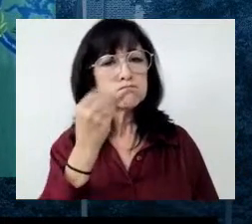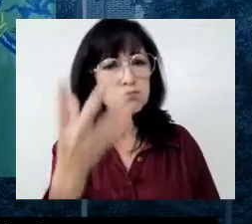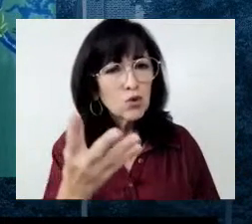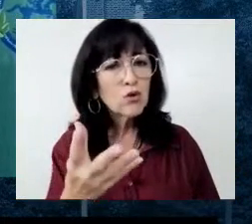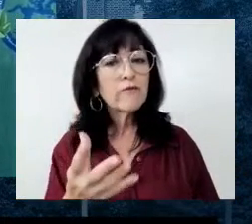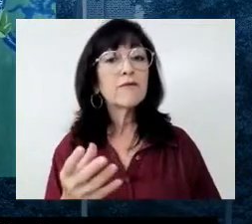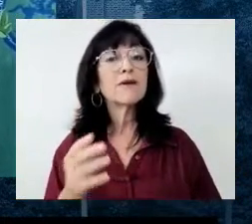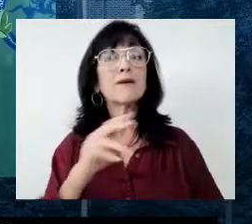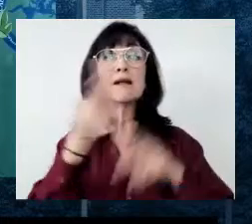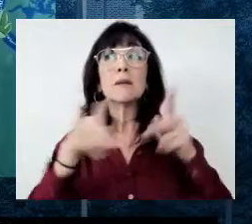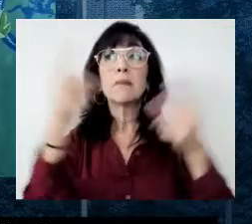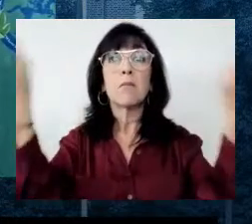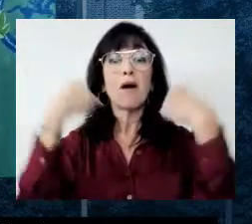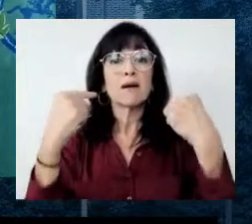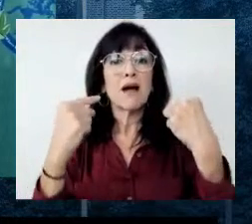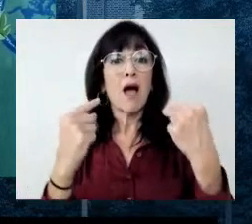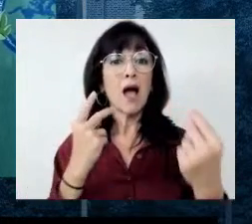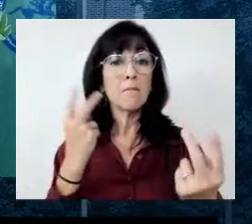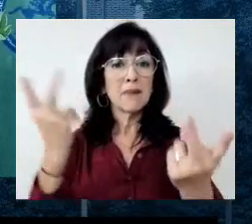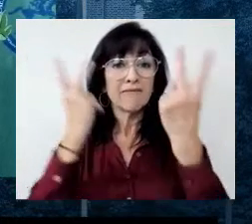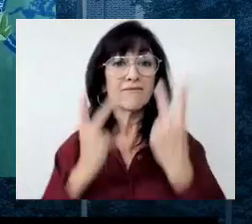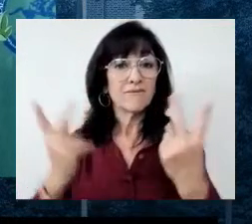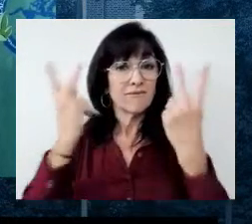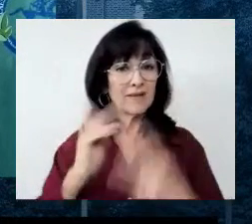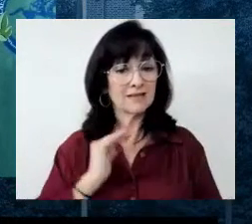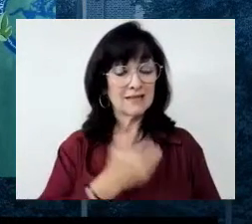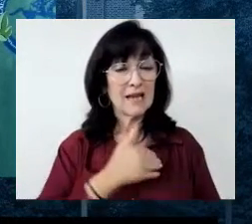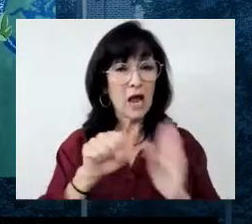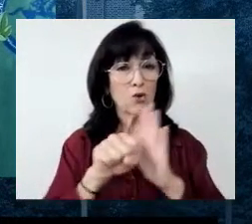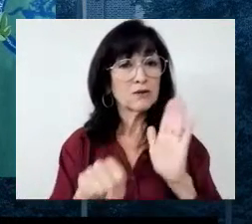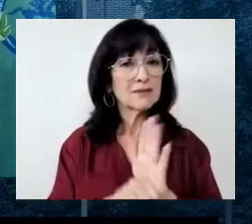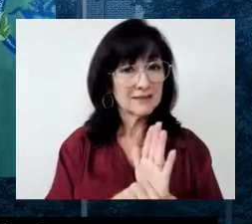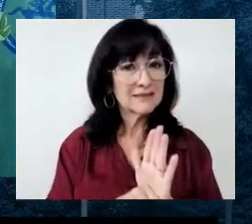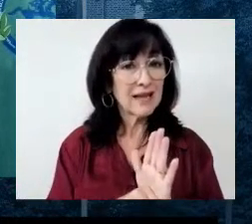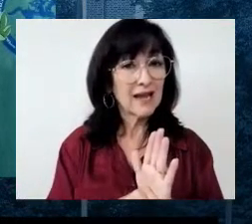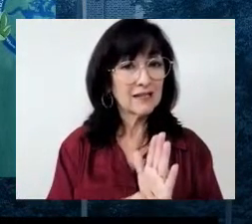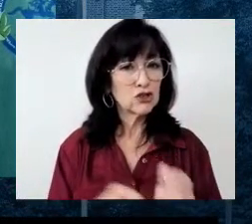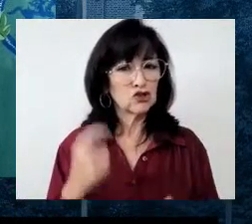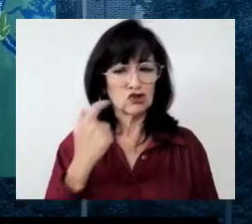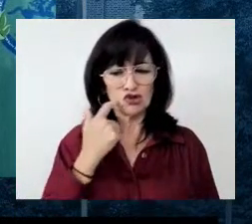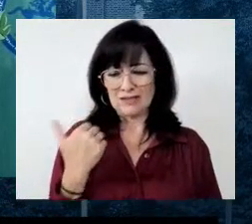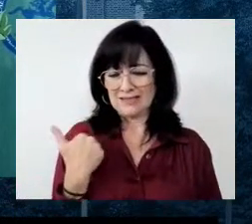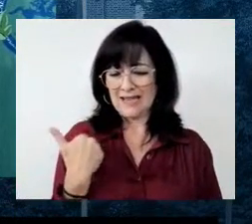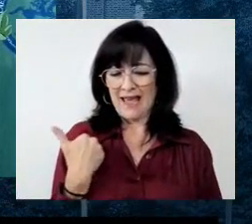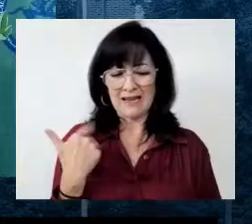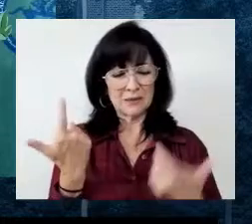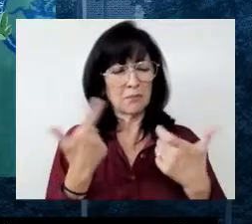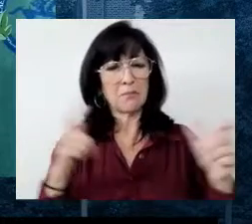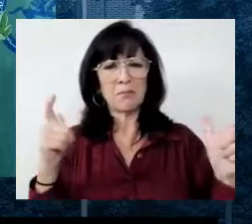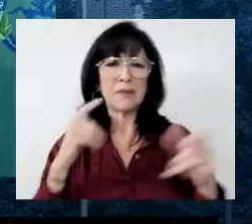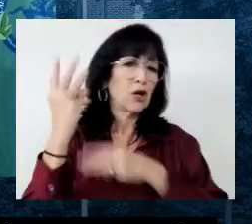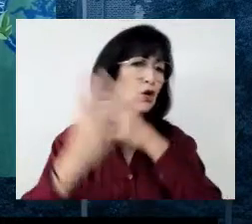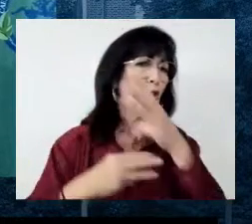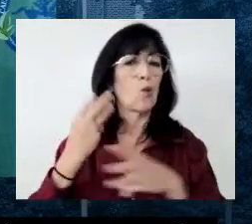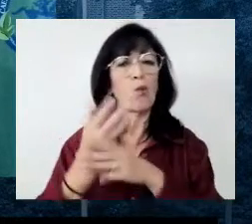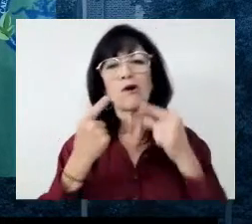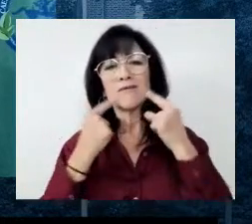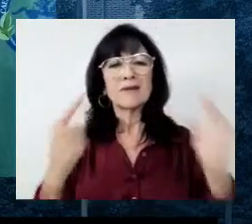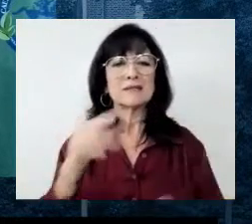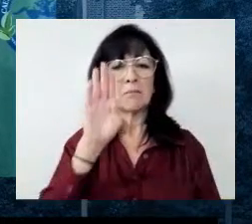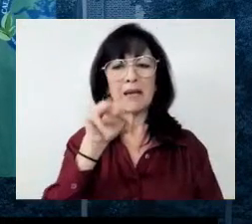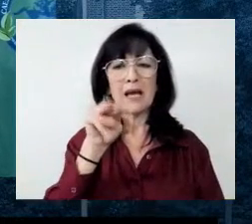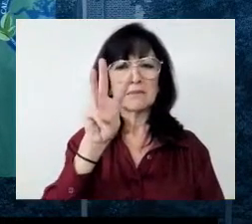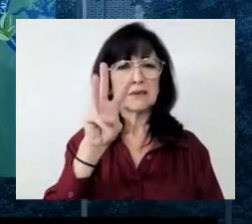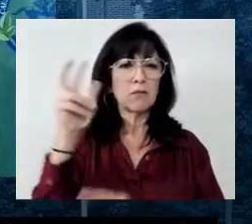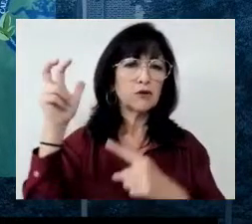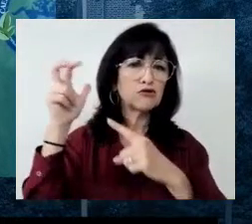come every day. We just had this big world famous golf tournament, the BMW Championship, in